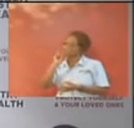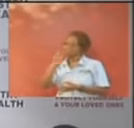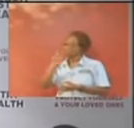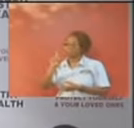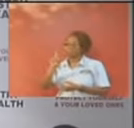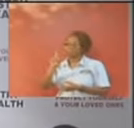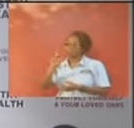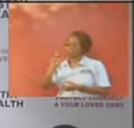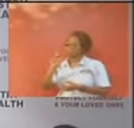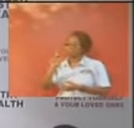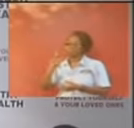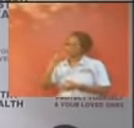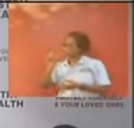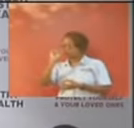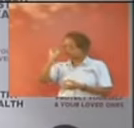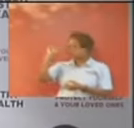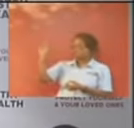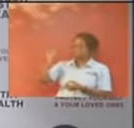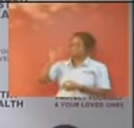please.